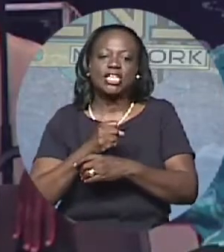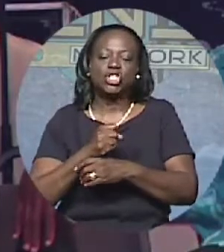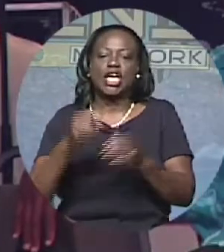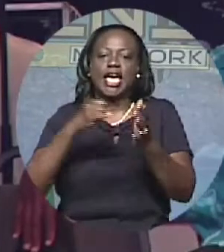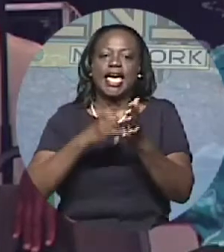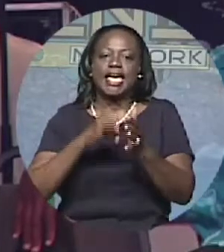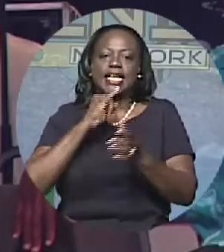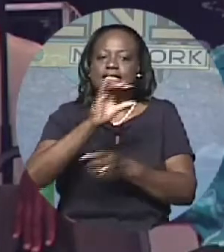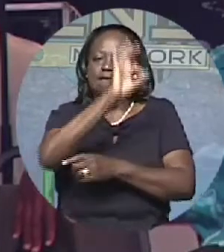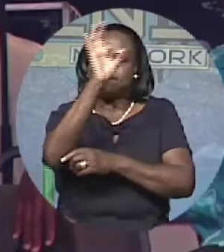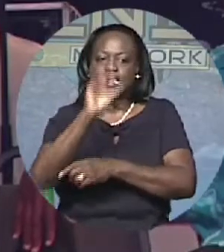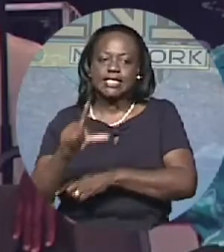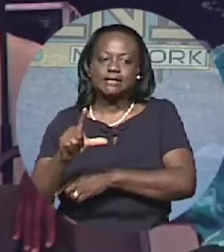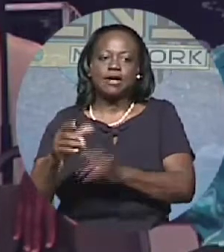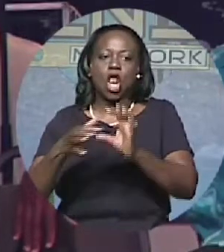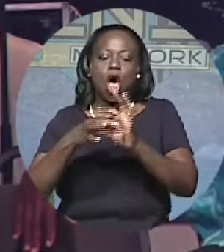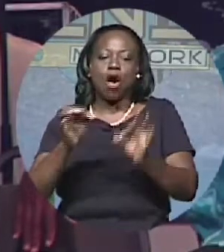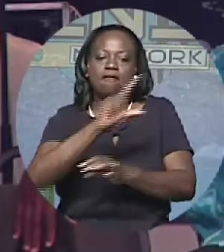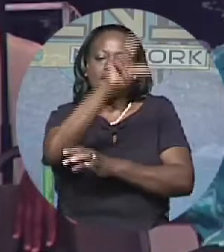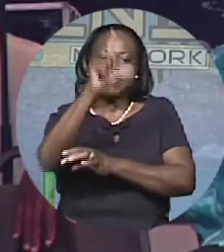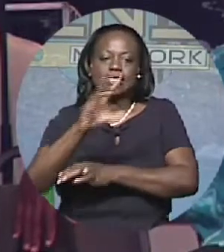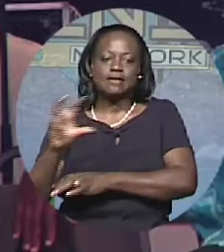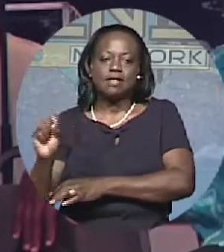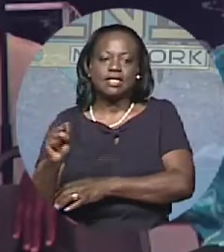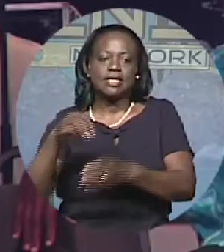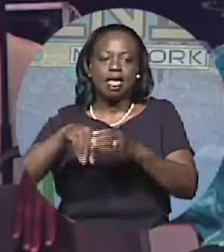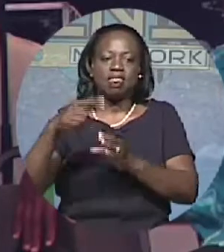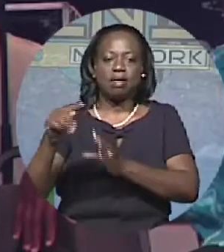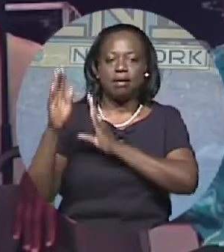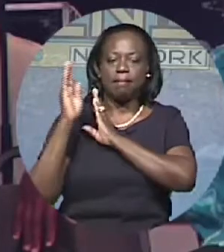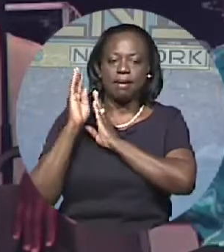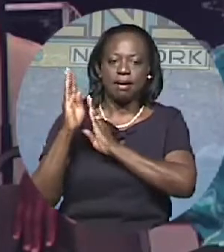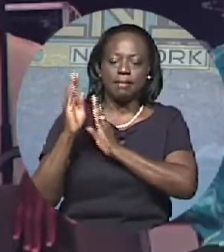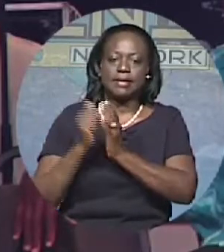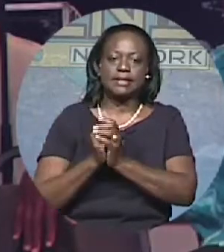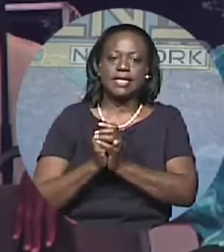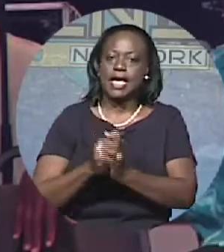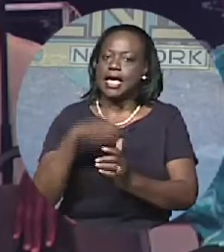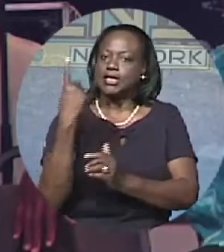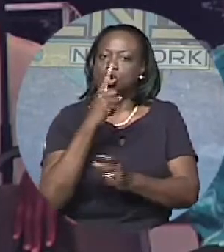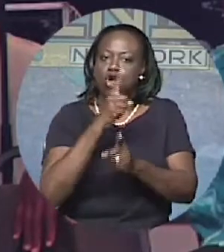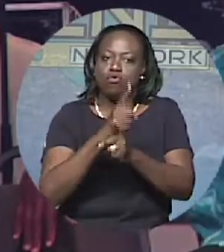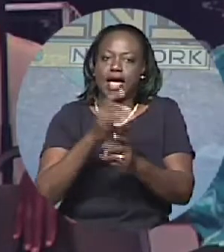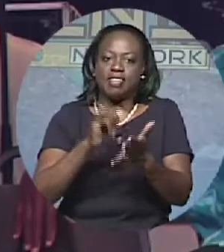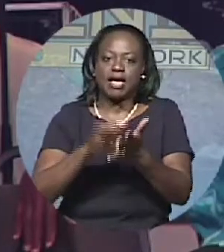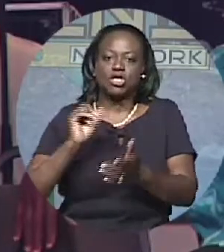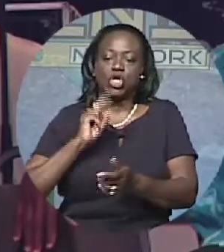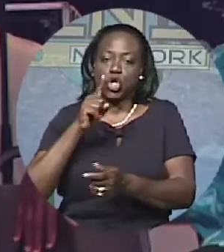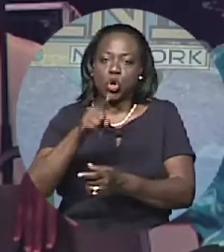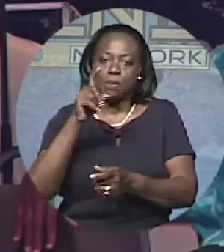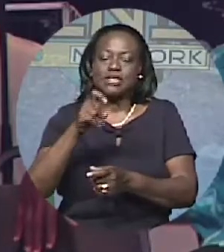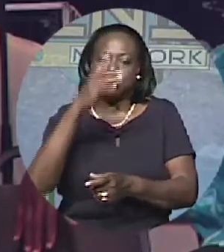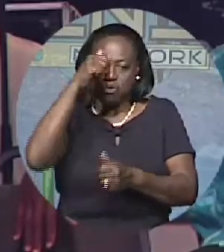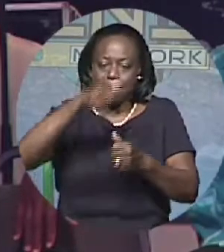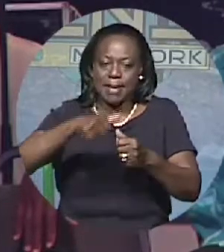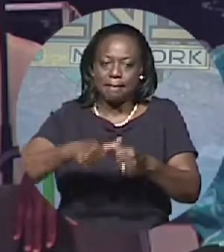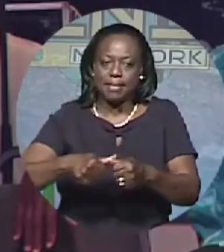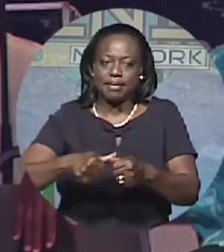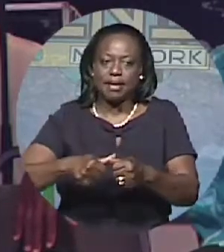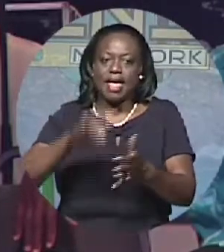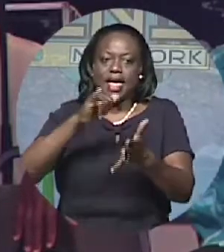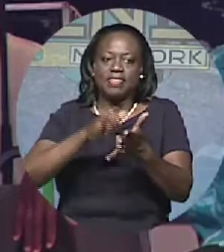become a festival of festivals in our Bahamas. And I think it's only right for us to remember that